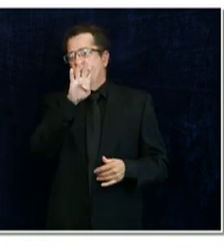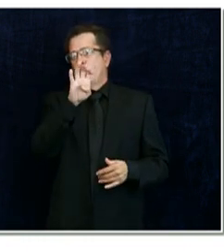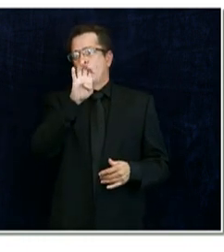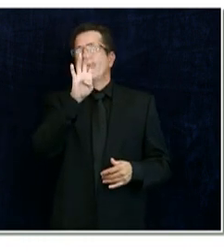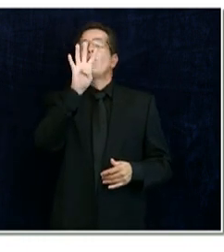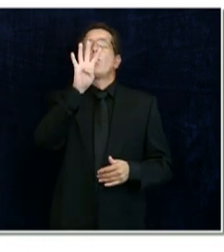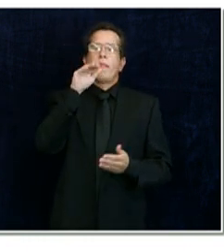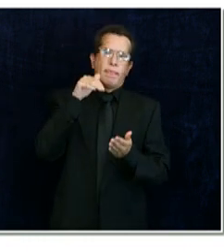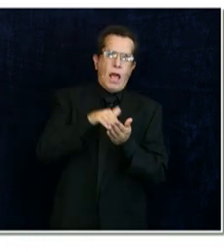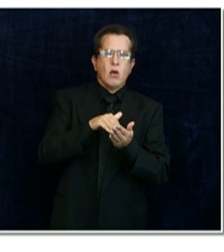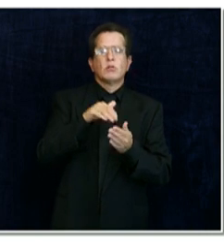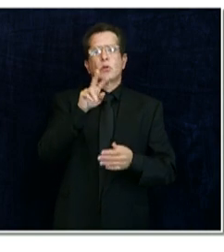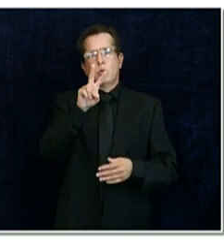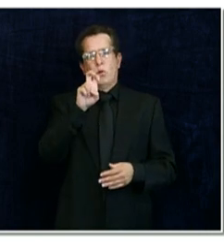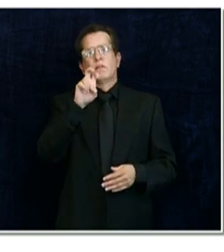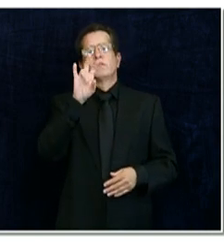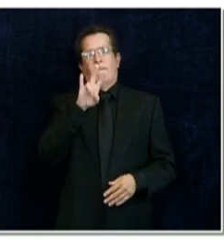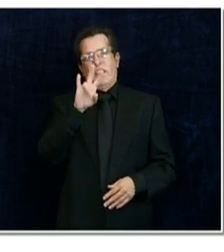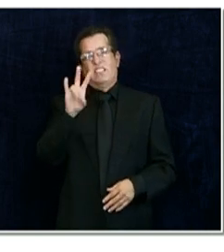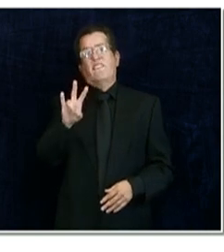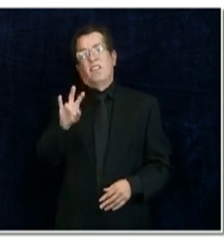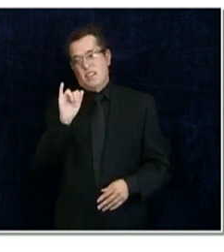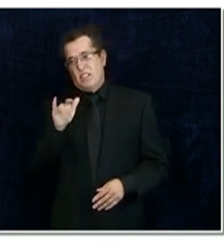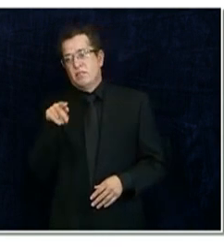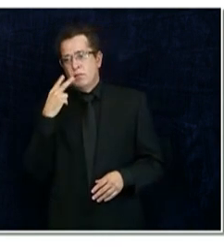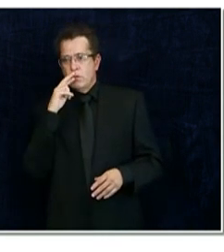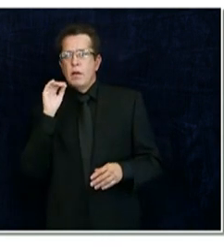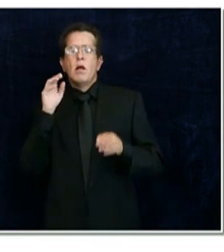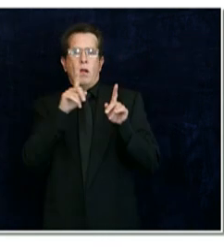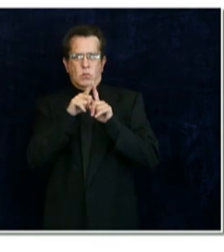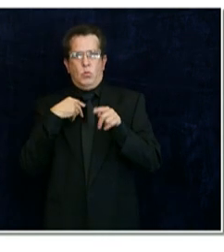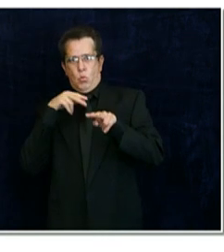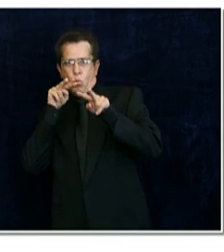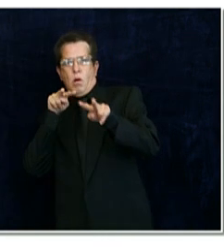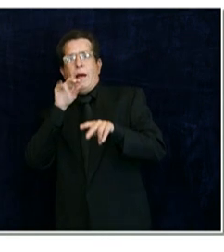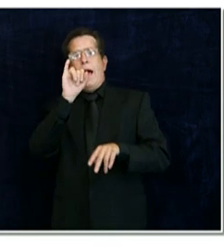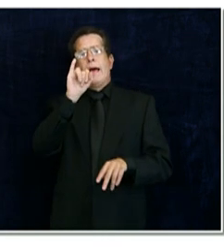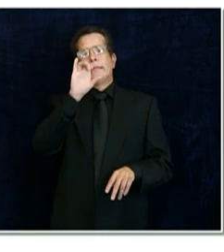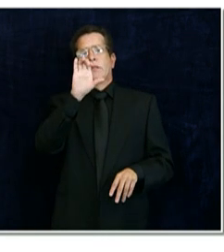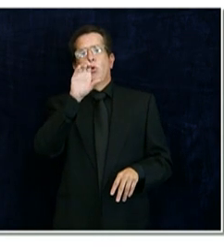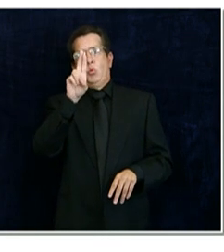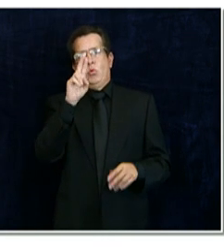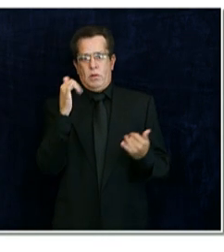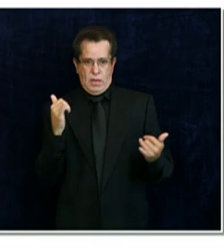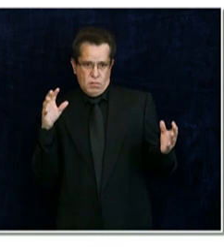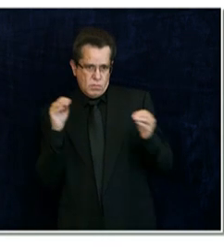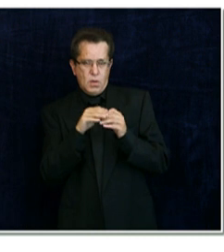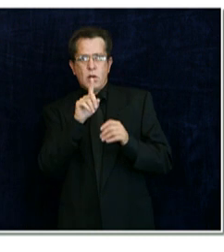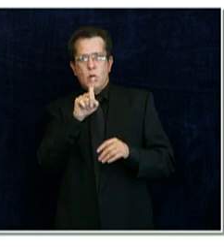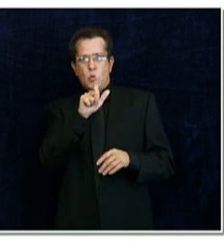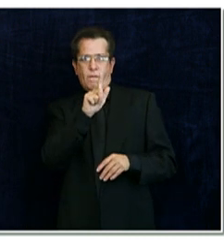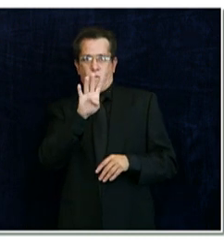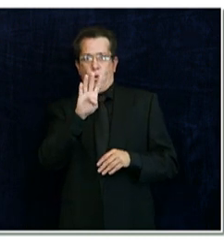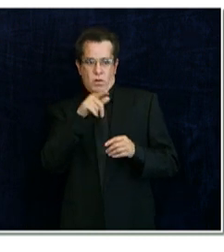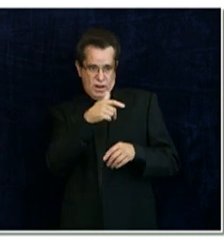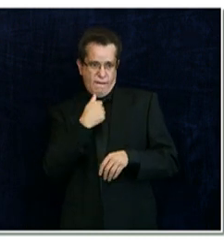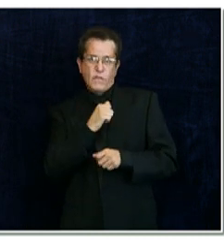holding relatively stable and flat. And then final chart is our ICU utilization. ICUs, we have 124